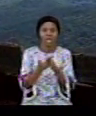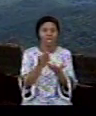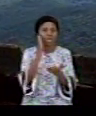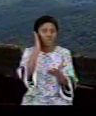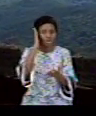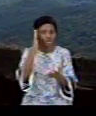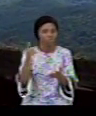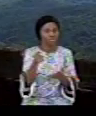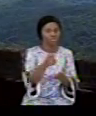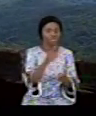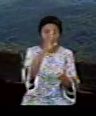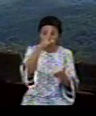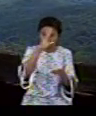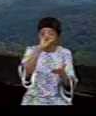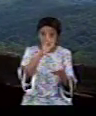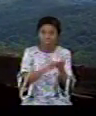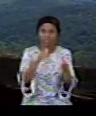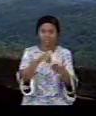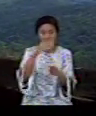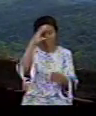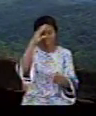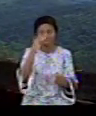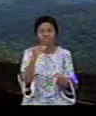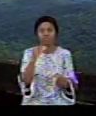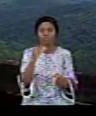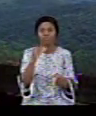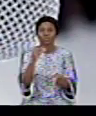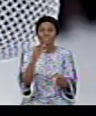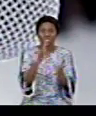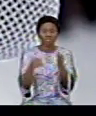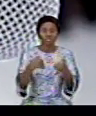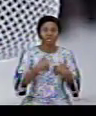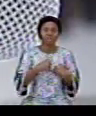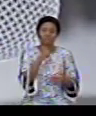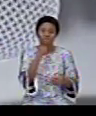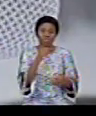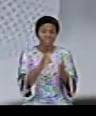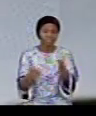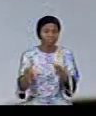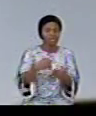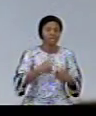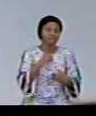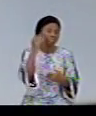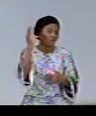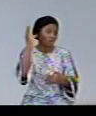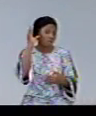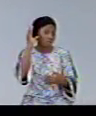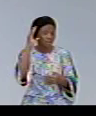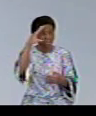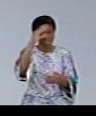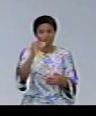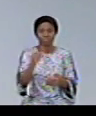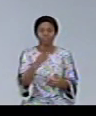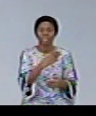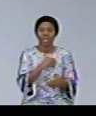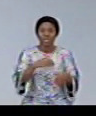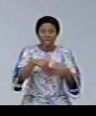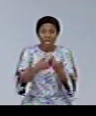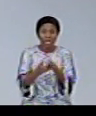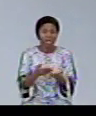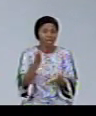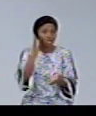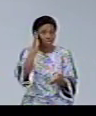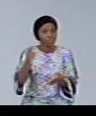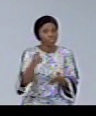of whom they have not heard and how shall be here without a preacher if you're a preacher and you are quiet if you're preacher